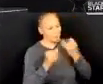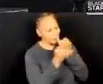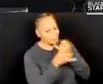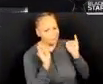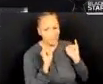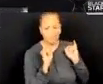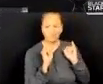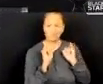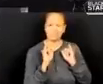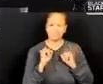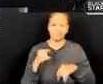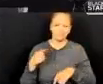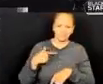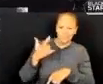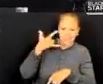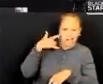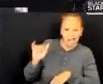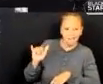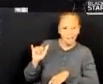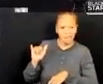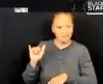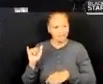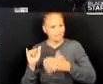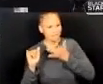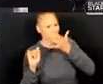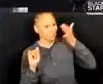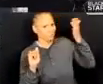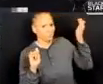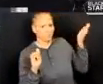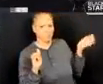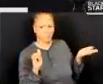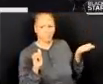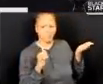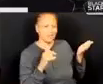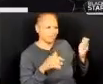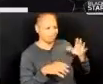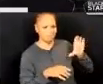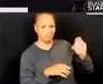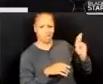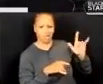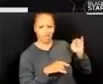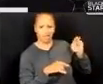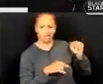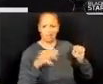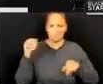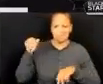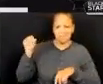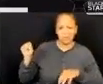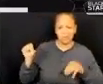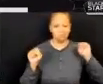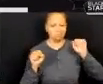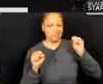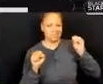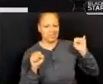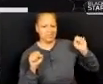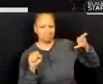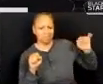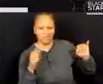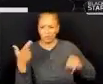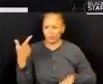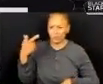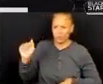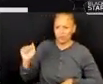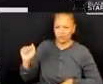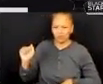the Carolinas, from Massachusetts to Mississippi, from Georgia to the Great Lakes, from